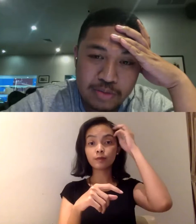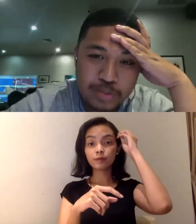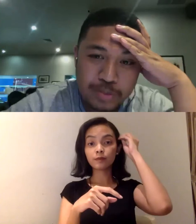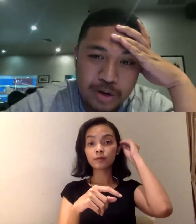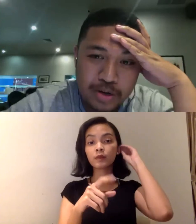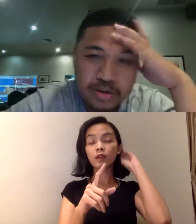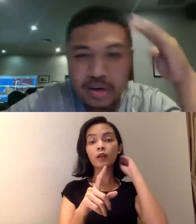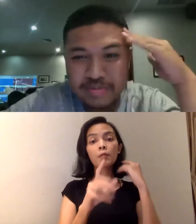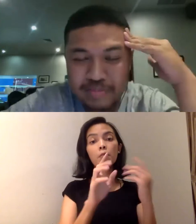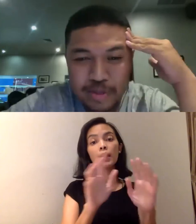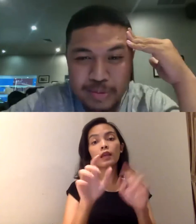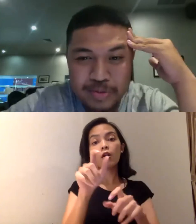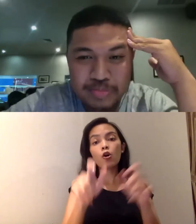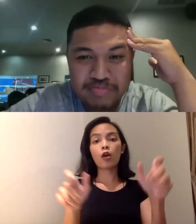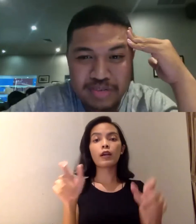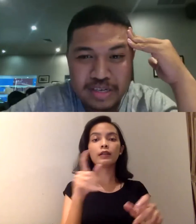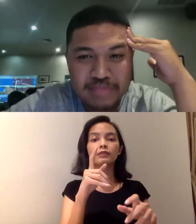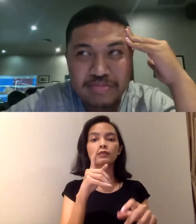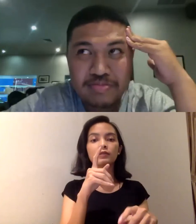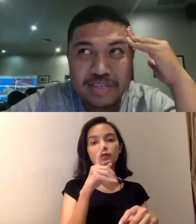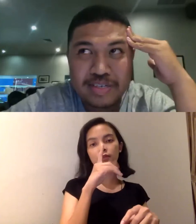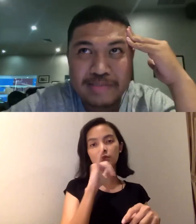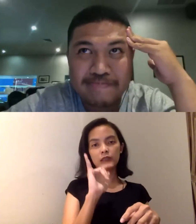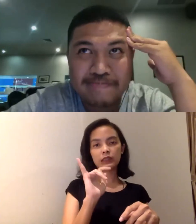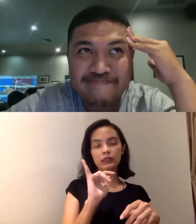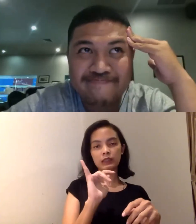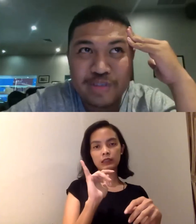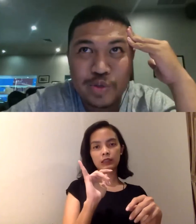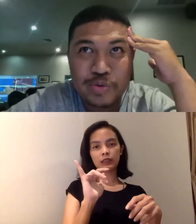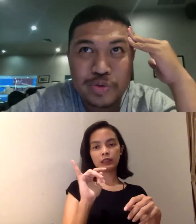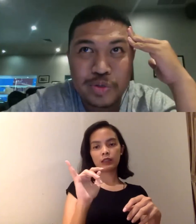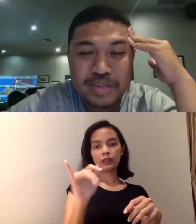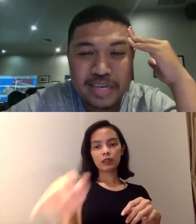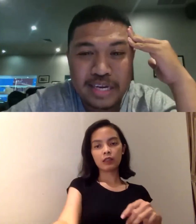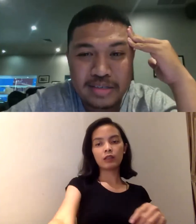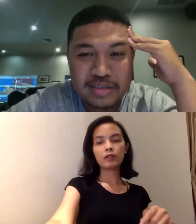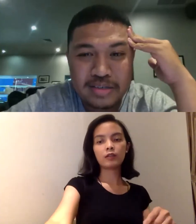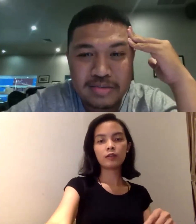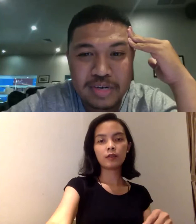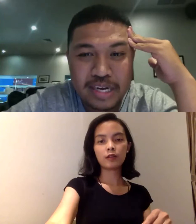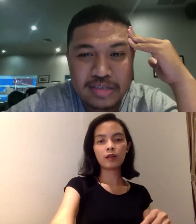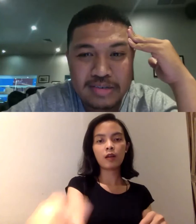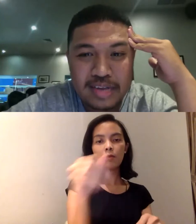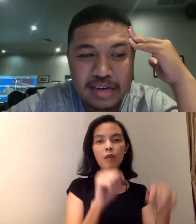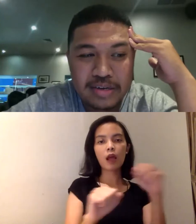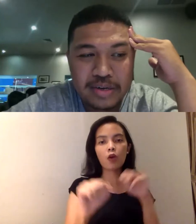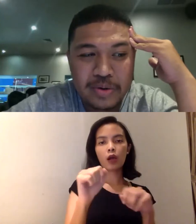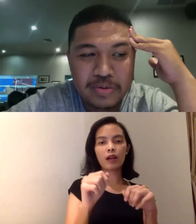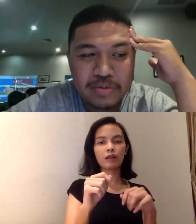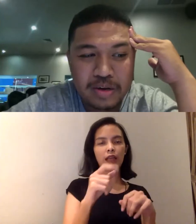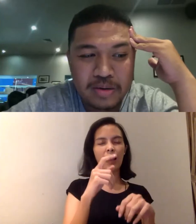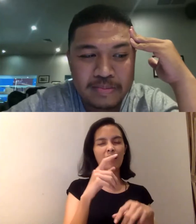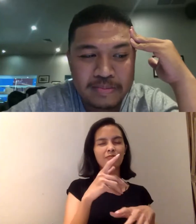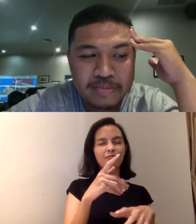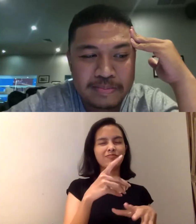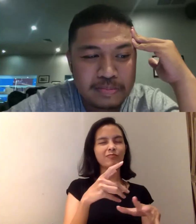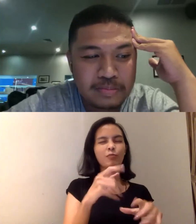most people like do stupid things related to that, you know,